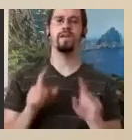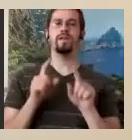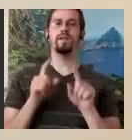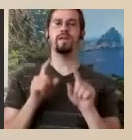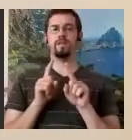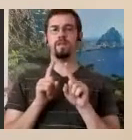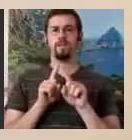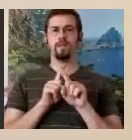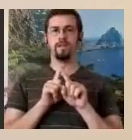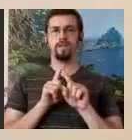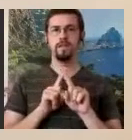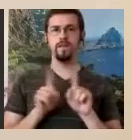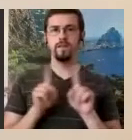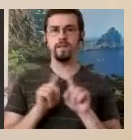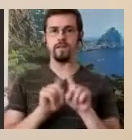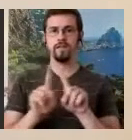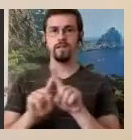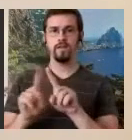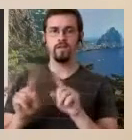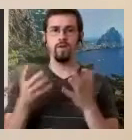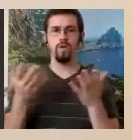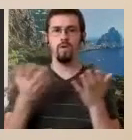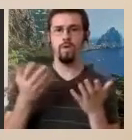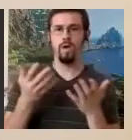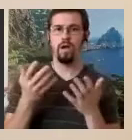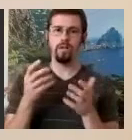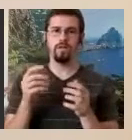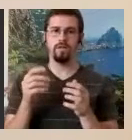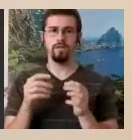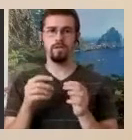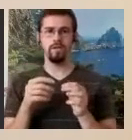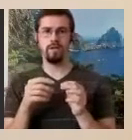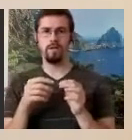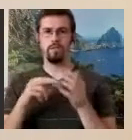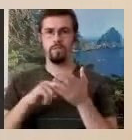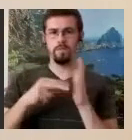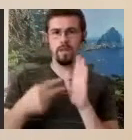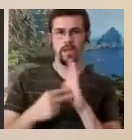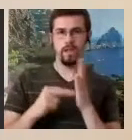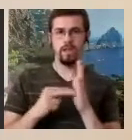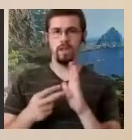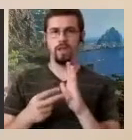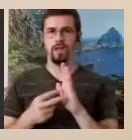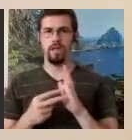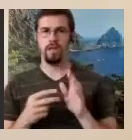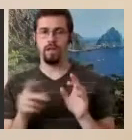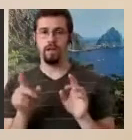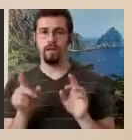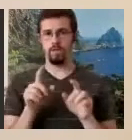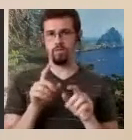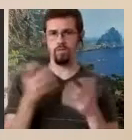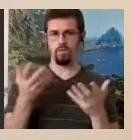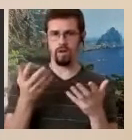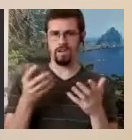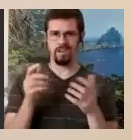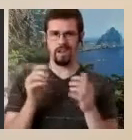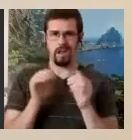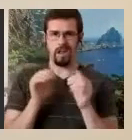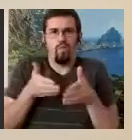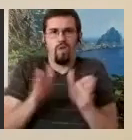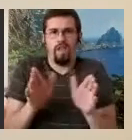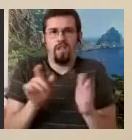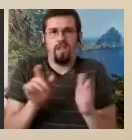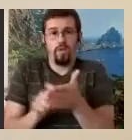not readable, what couldn't be read, meant that it wasn't perhaps adequately represented in sign writing. So there are